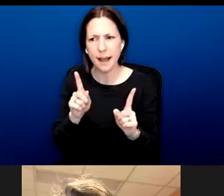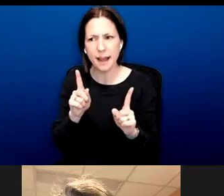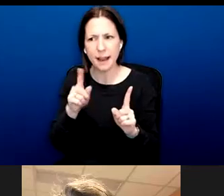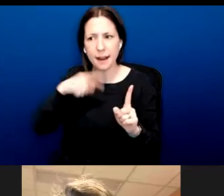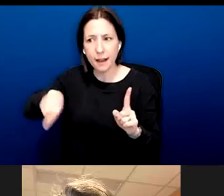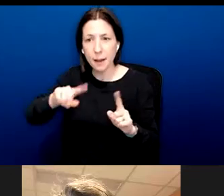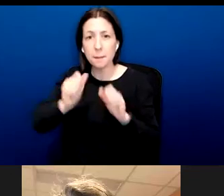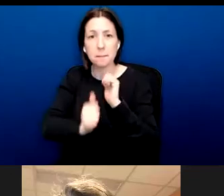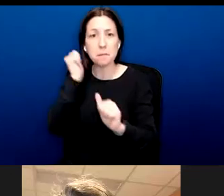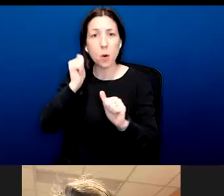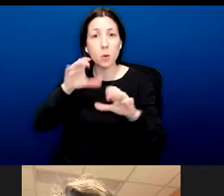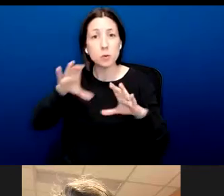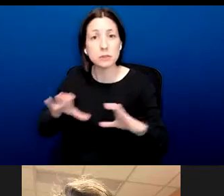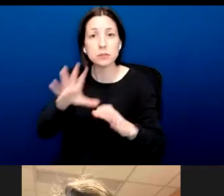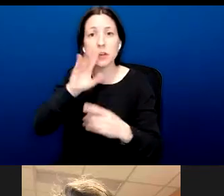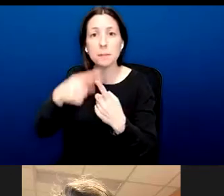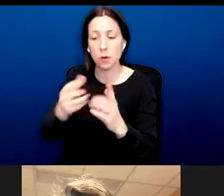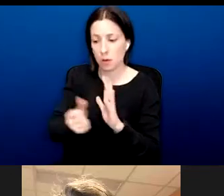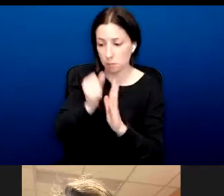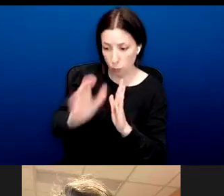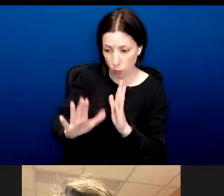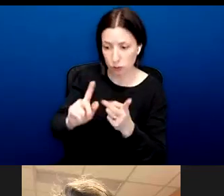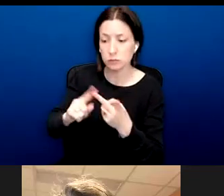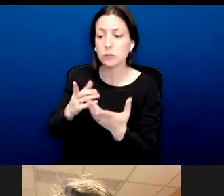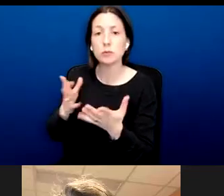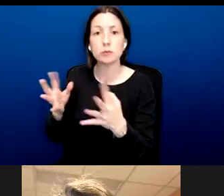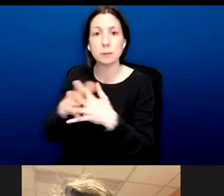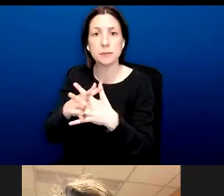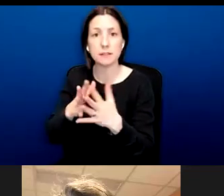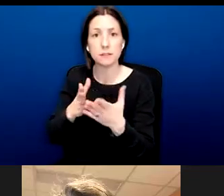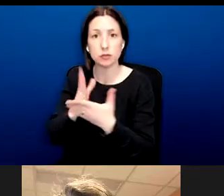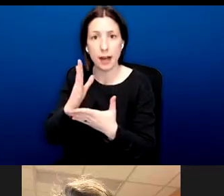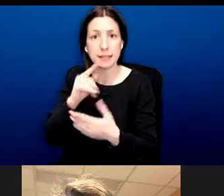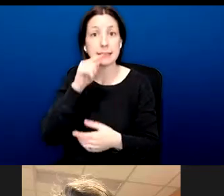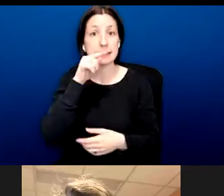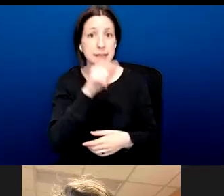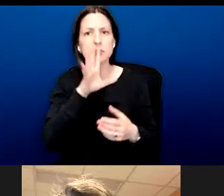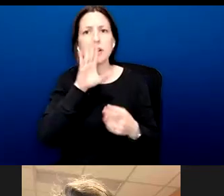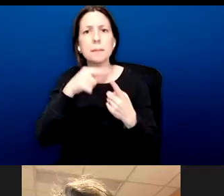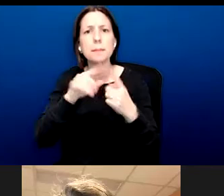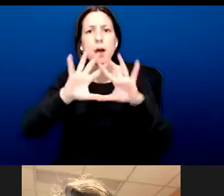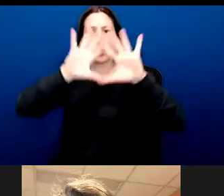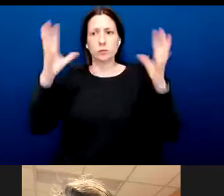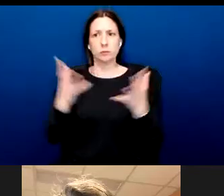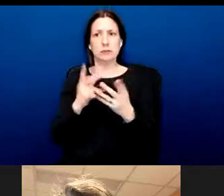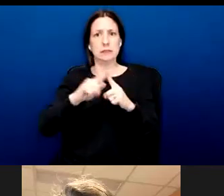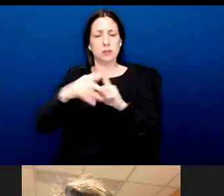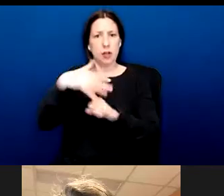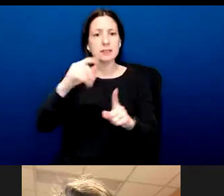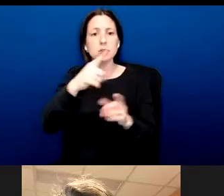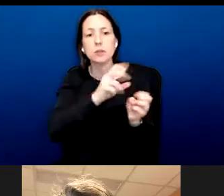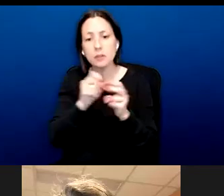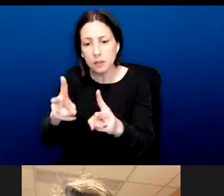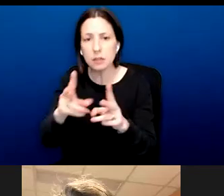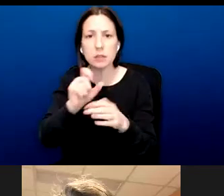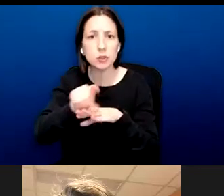talking about abortion and reproductive rights within these larger contexts. So I'm seeing a lot of tweets and a lot of resharing of news articles,